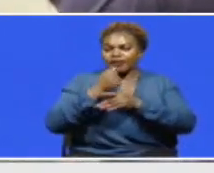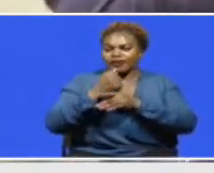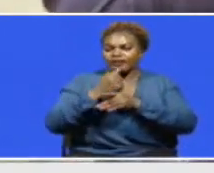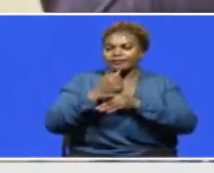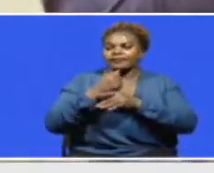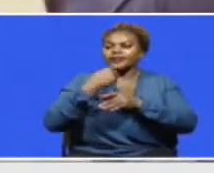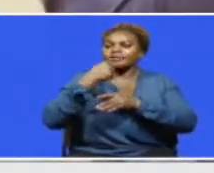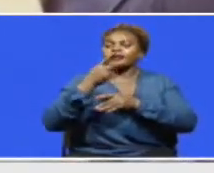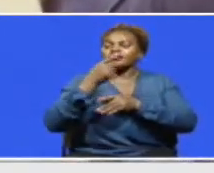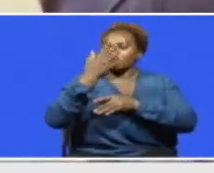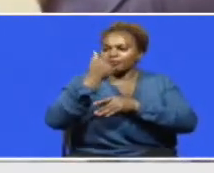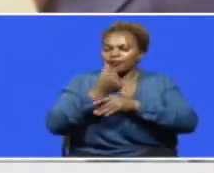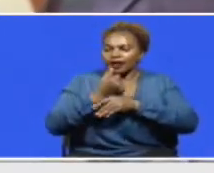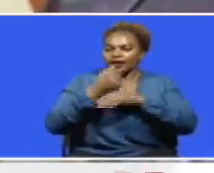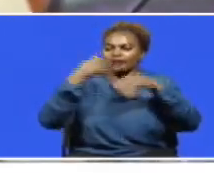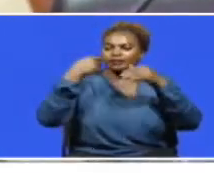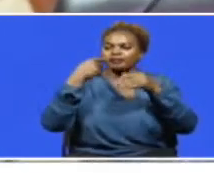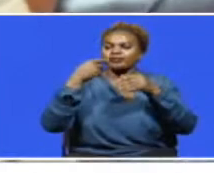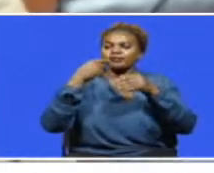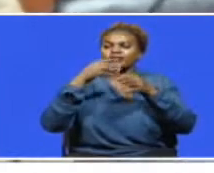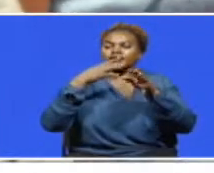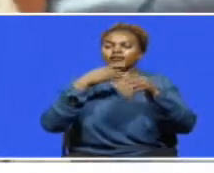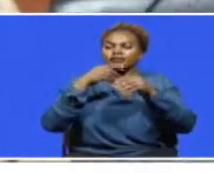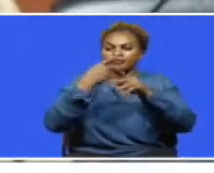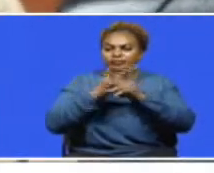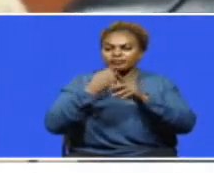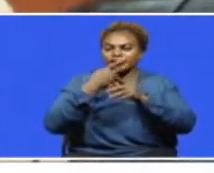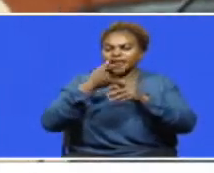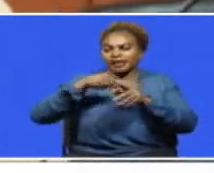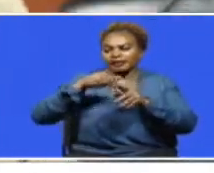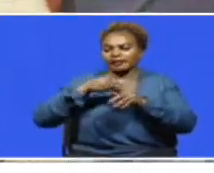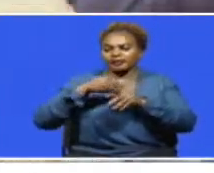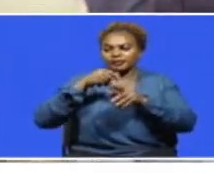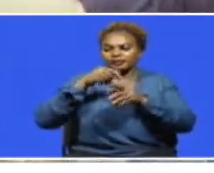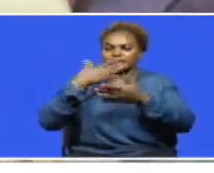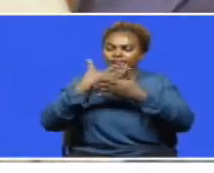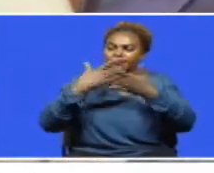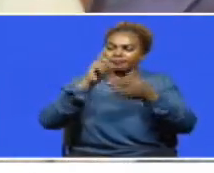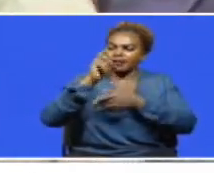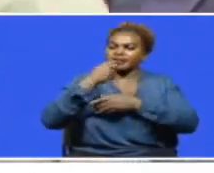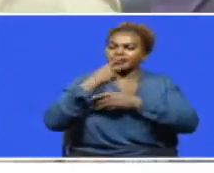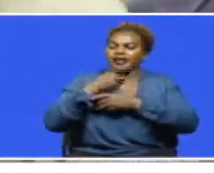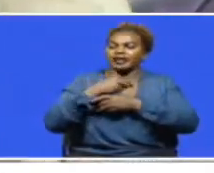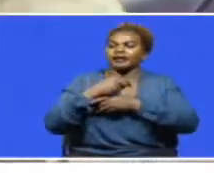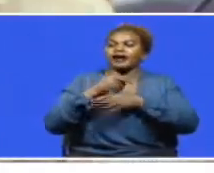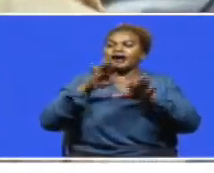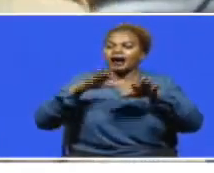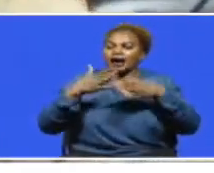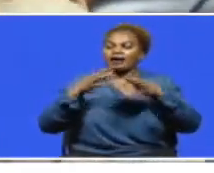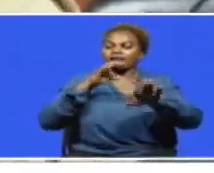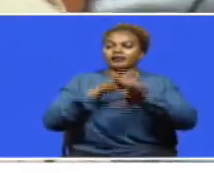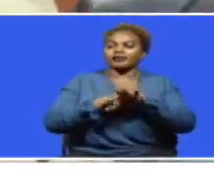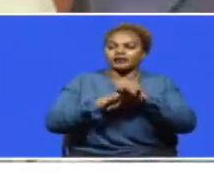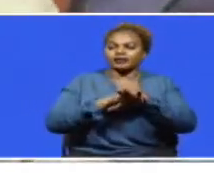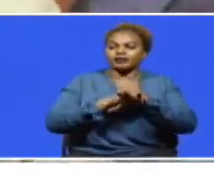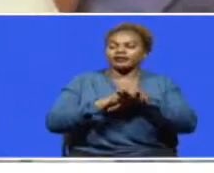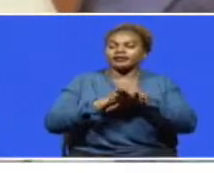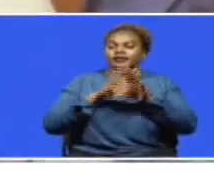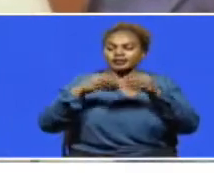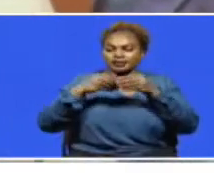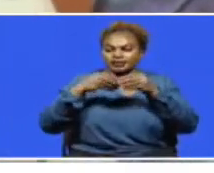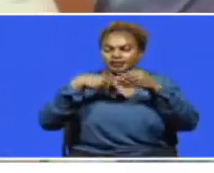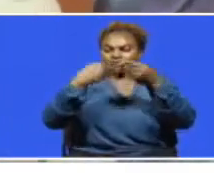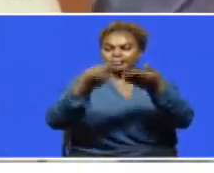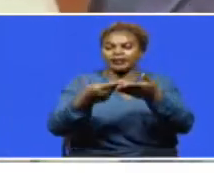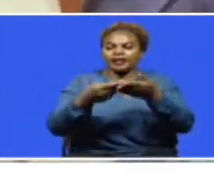paid? Tell us why were you paid 2.6 billion? Chairman, this government must tell us, how did you receive? Did you supply